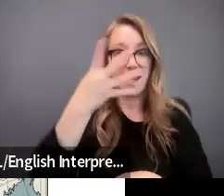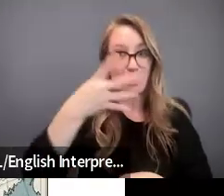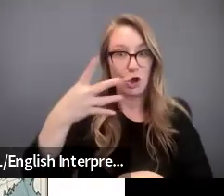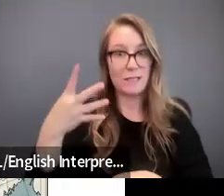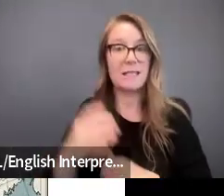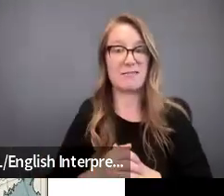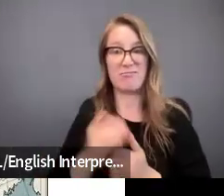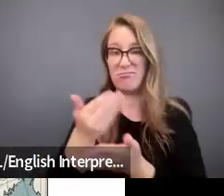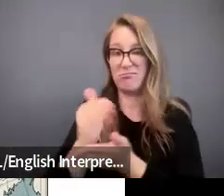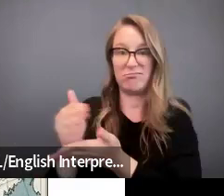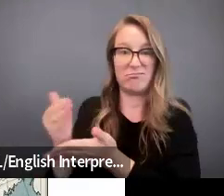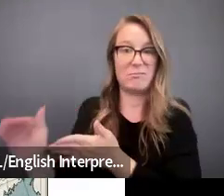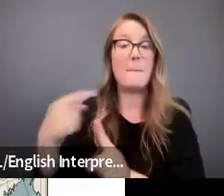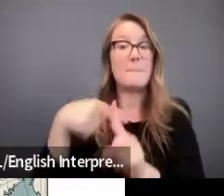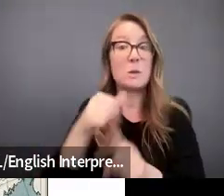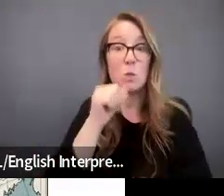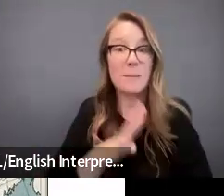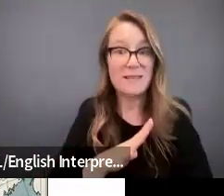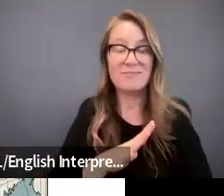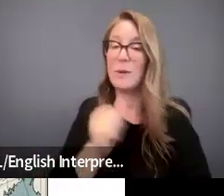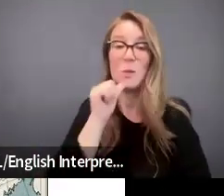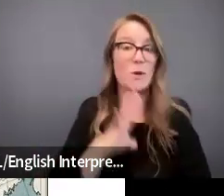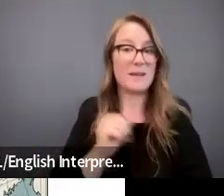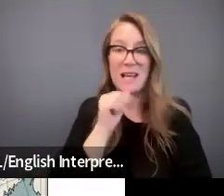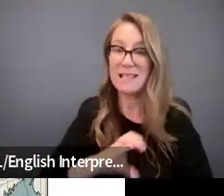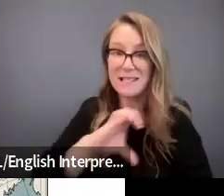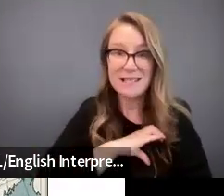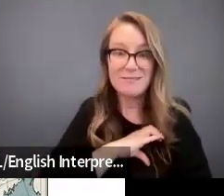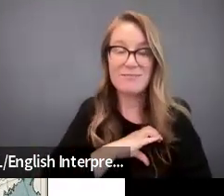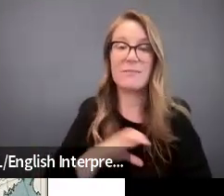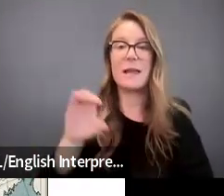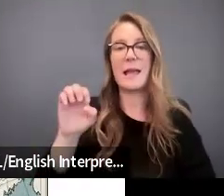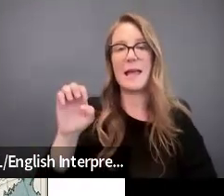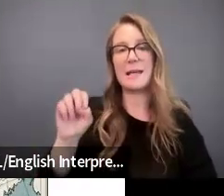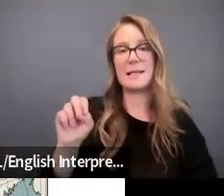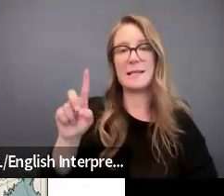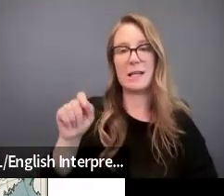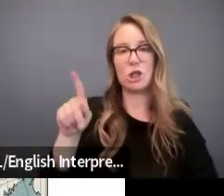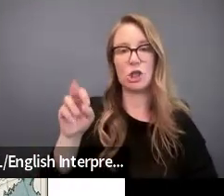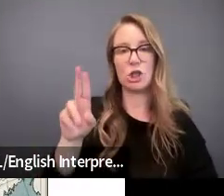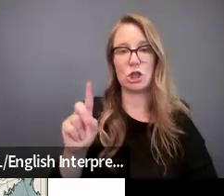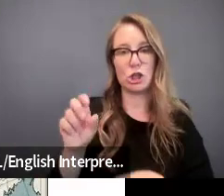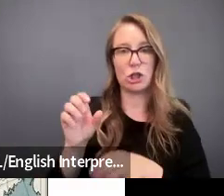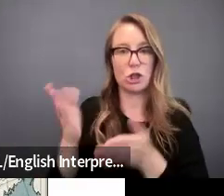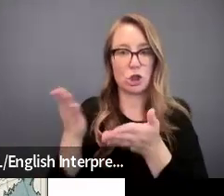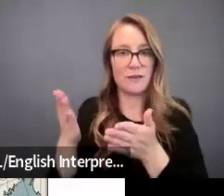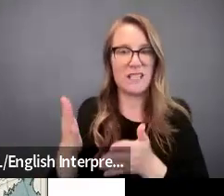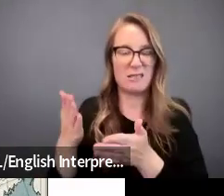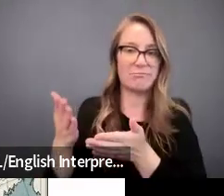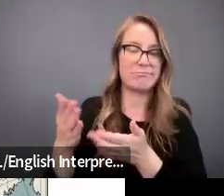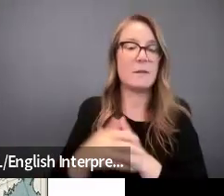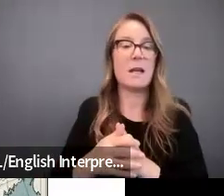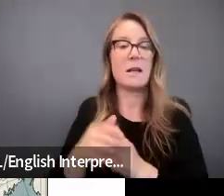immigrants. In addition to women couldn't be citizens or indentured servants. This law set the foundation for